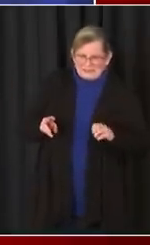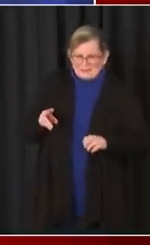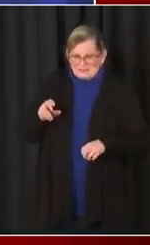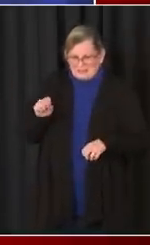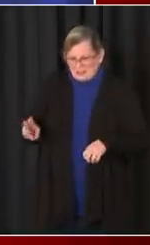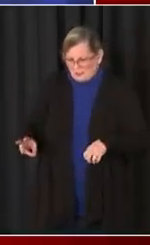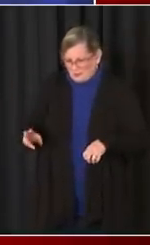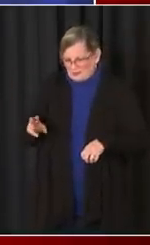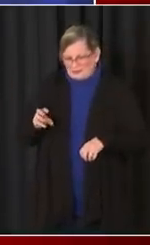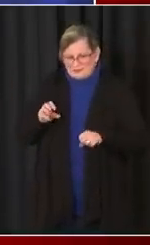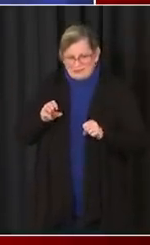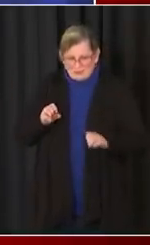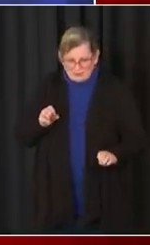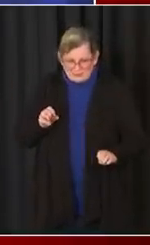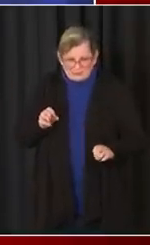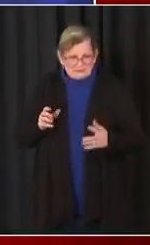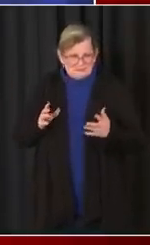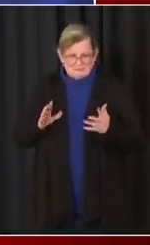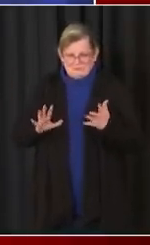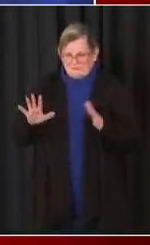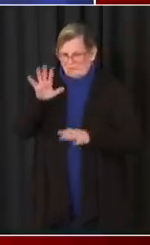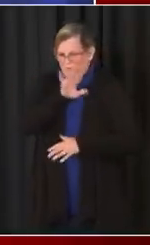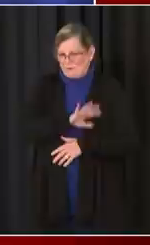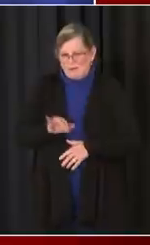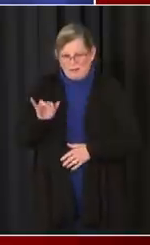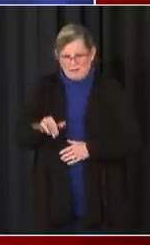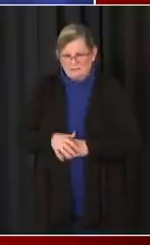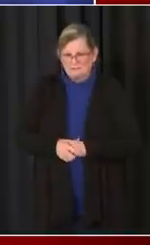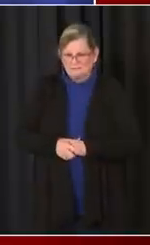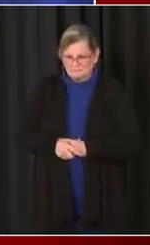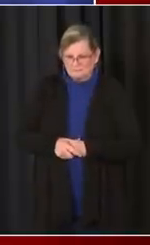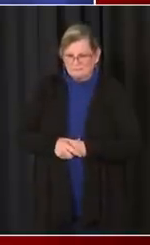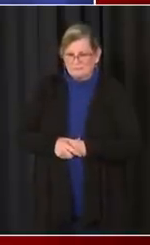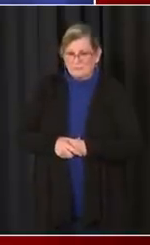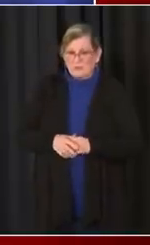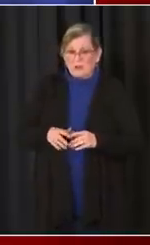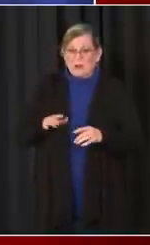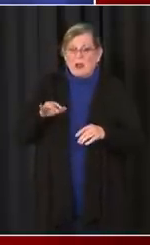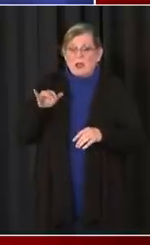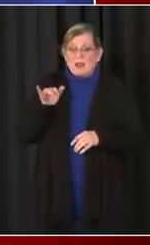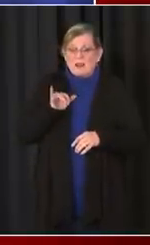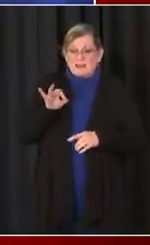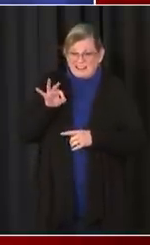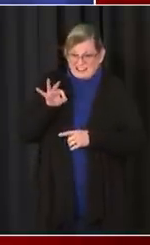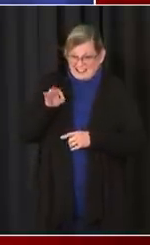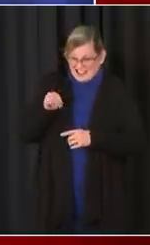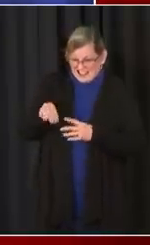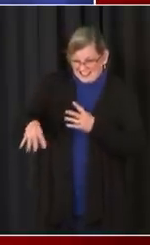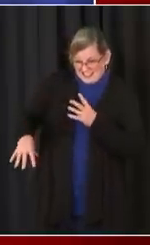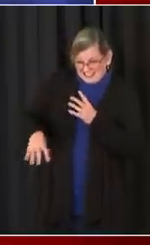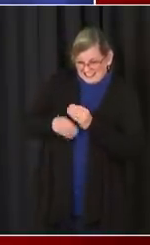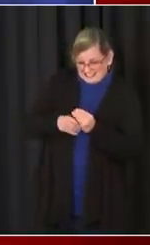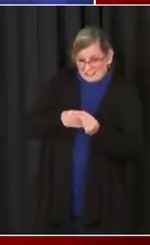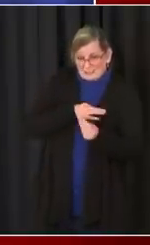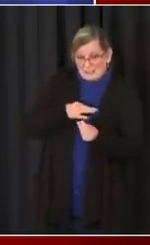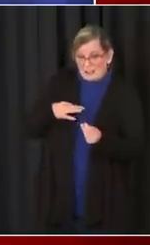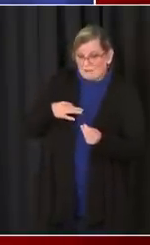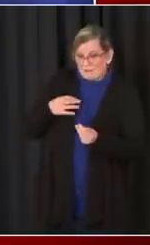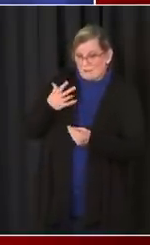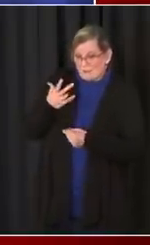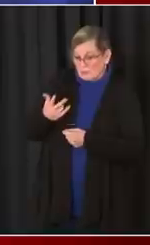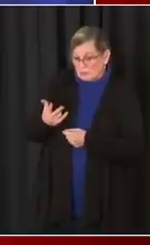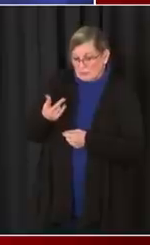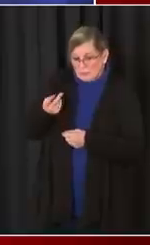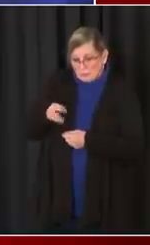was remiss not to mention that at the beginning. We have 850 on the Capitol grounds, as well as 90 additional personnel, 3 per location at